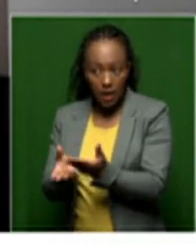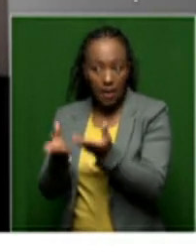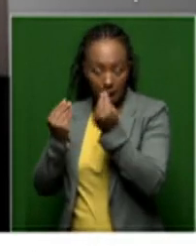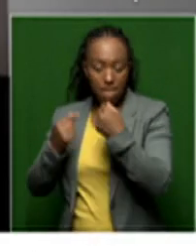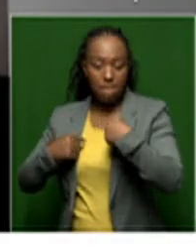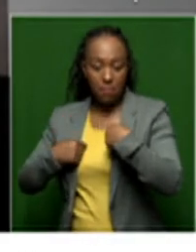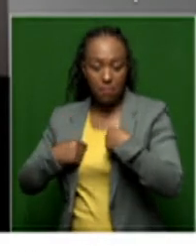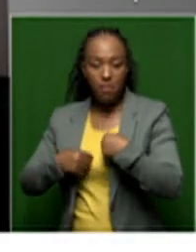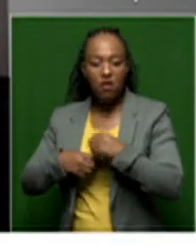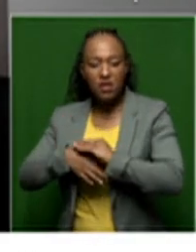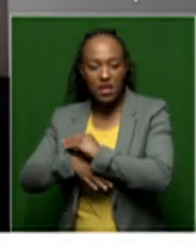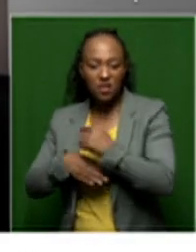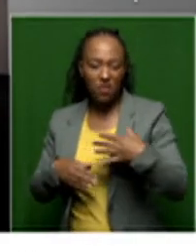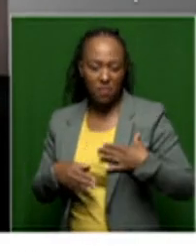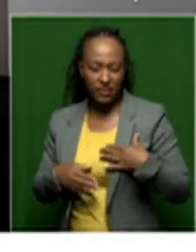get it?